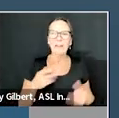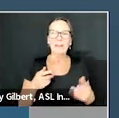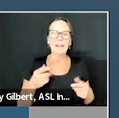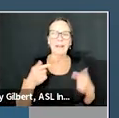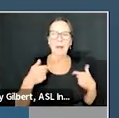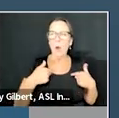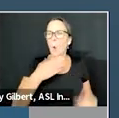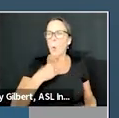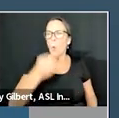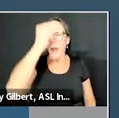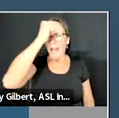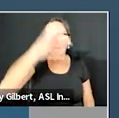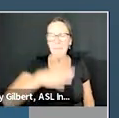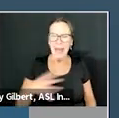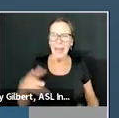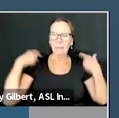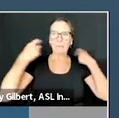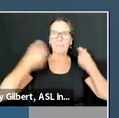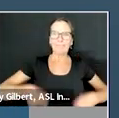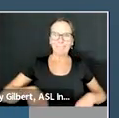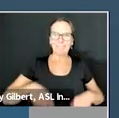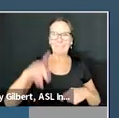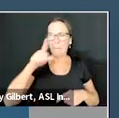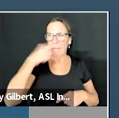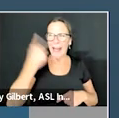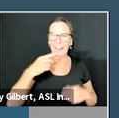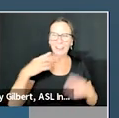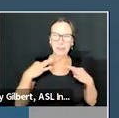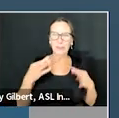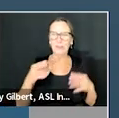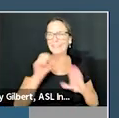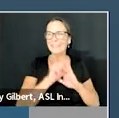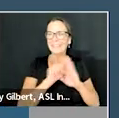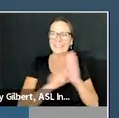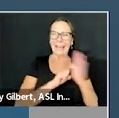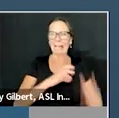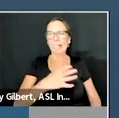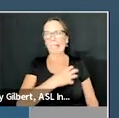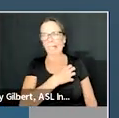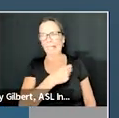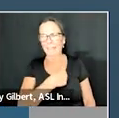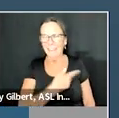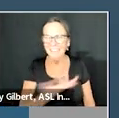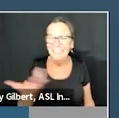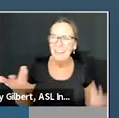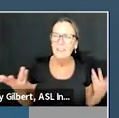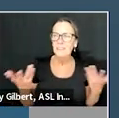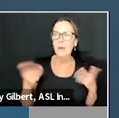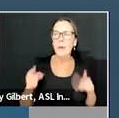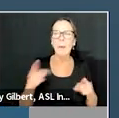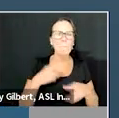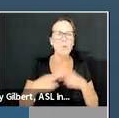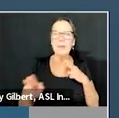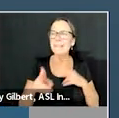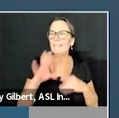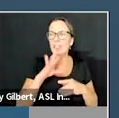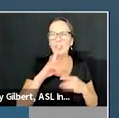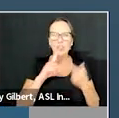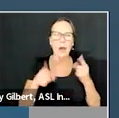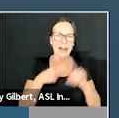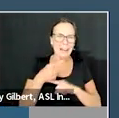black polo shirt that has the state seal on it. I'm just going to talk very briefly about the board because I have a hard out at